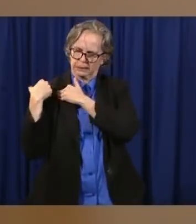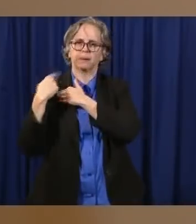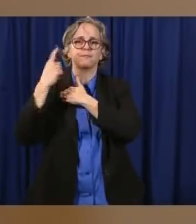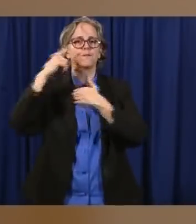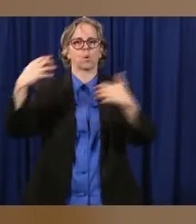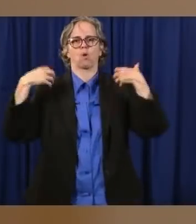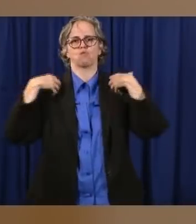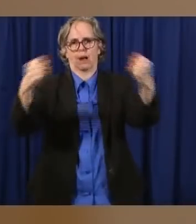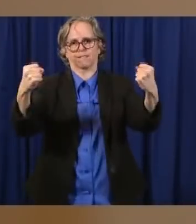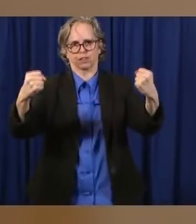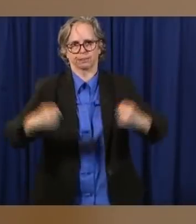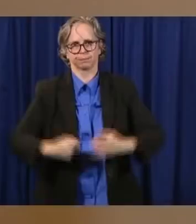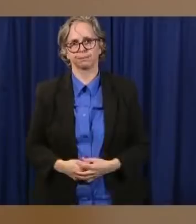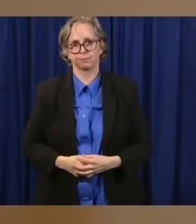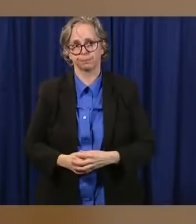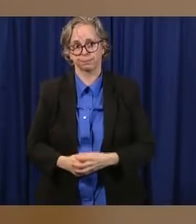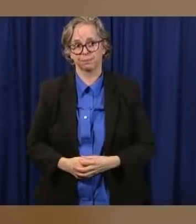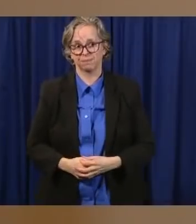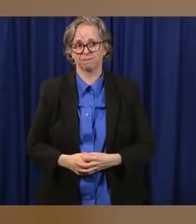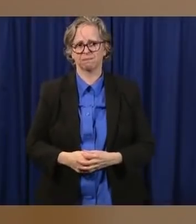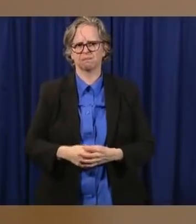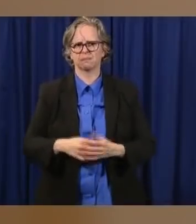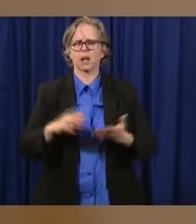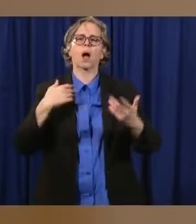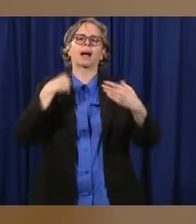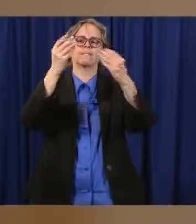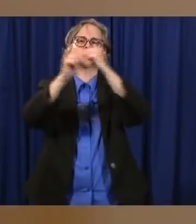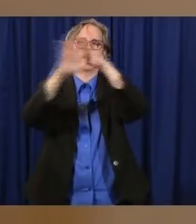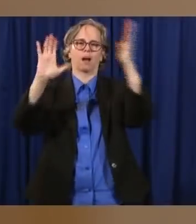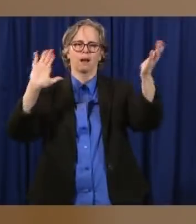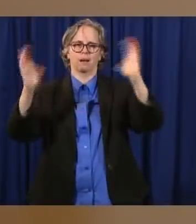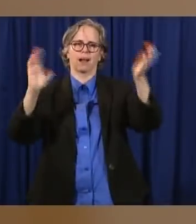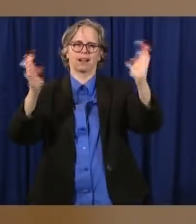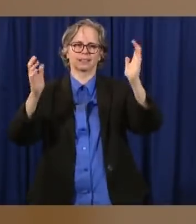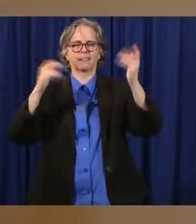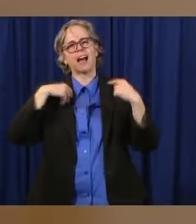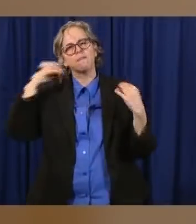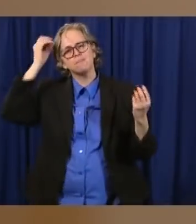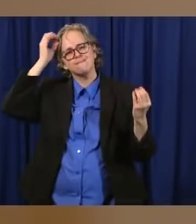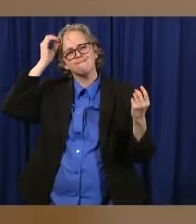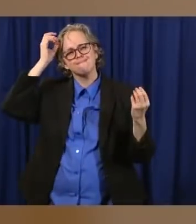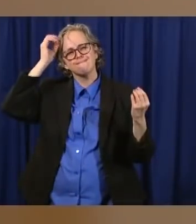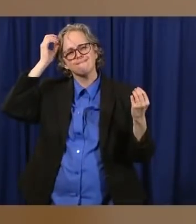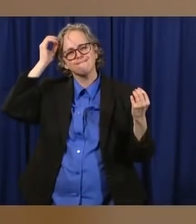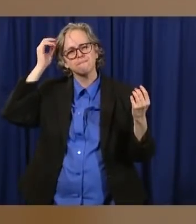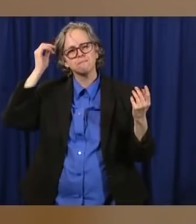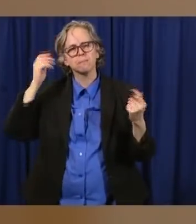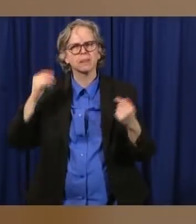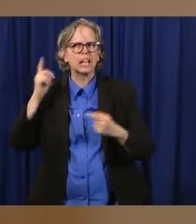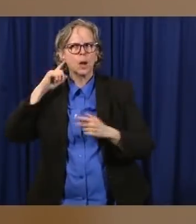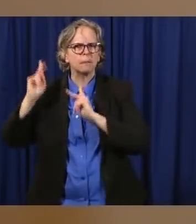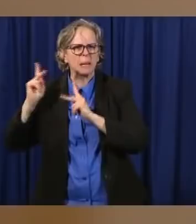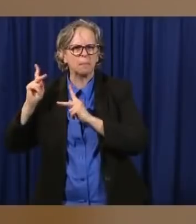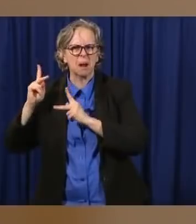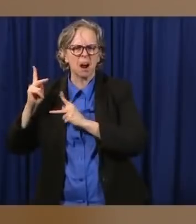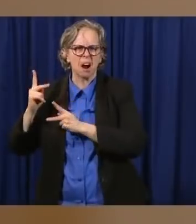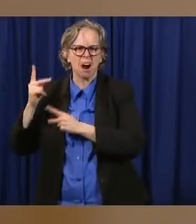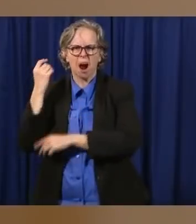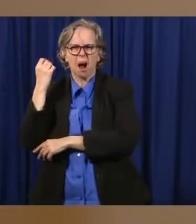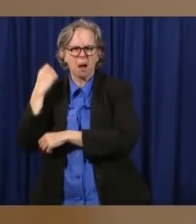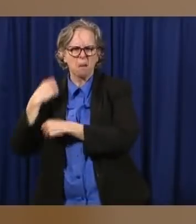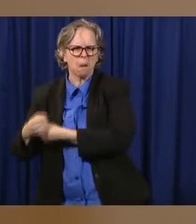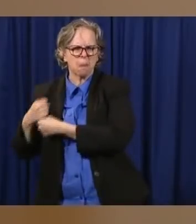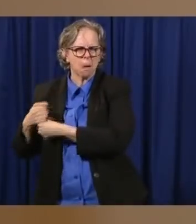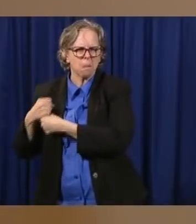tell you an analogy that has come to mind for me, and in hearing the voices, it's really striking home. This is a